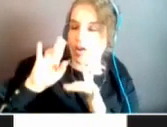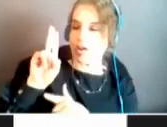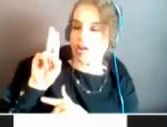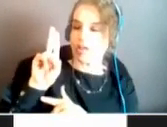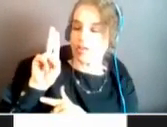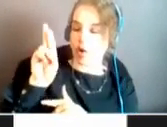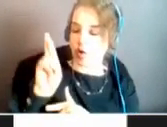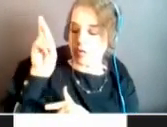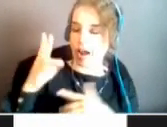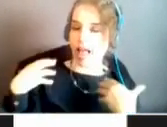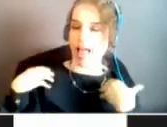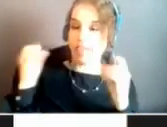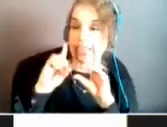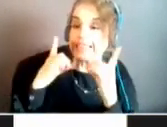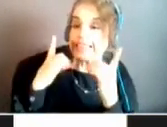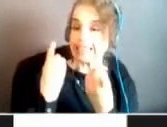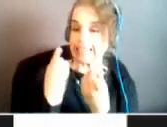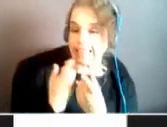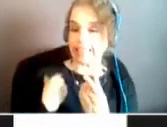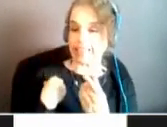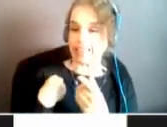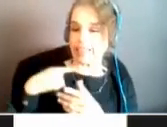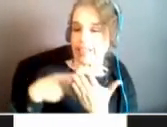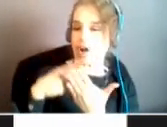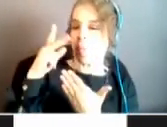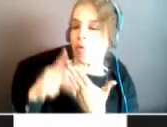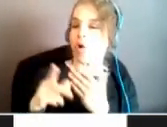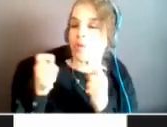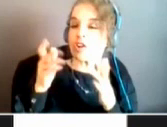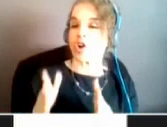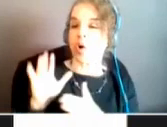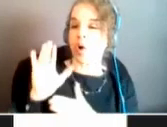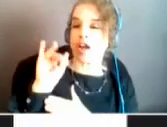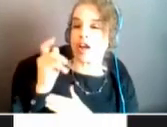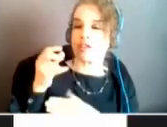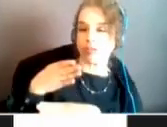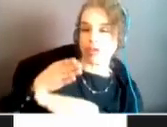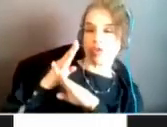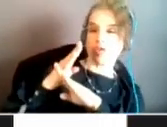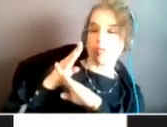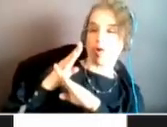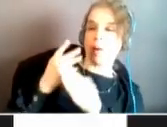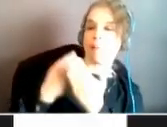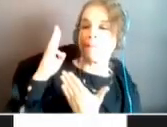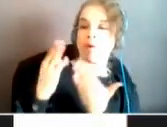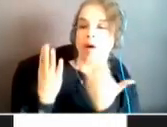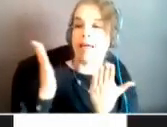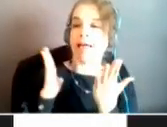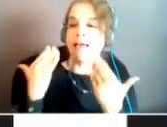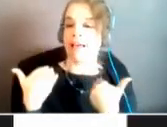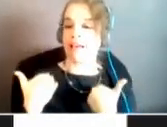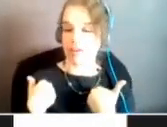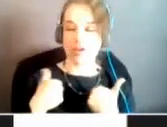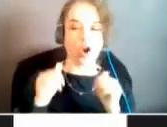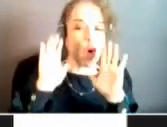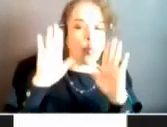Health Department. I am a program director with our Injury Prevention Services branch, and I have the